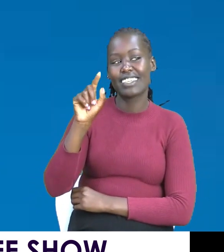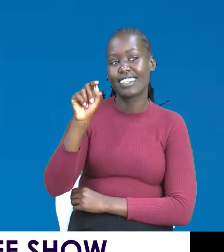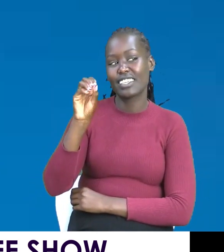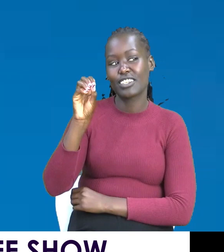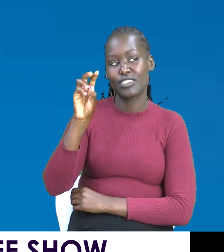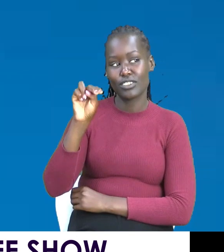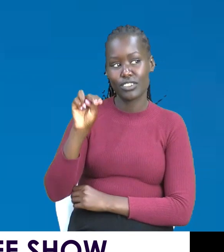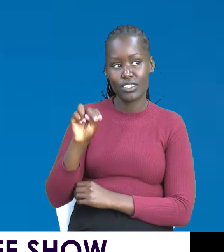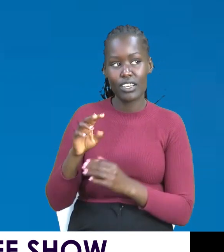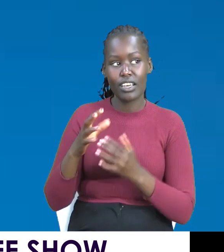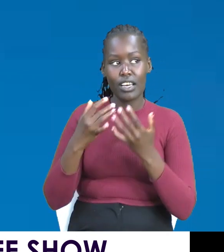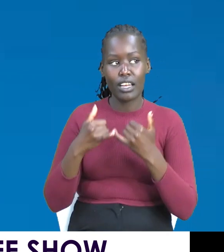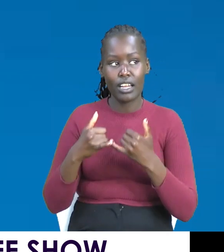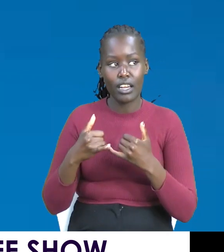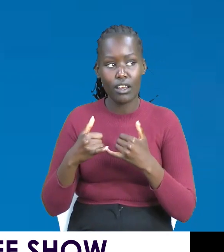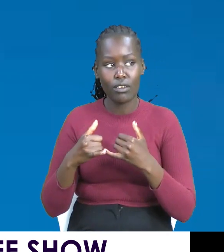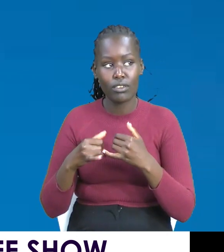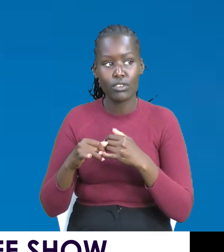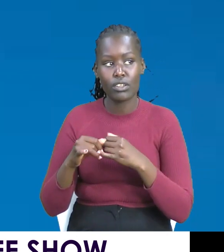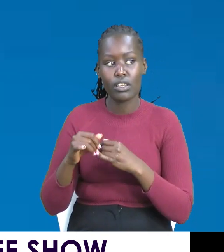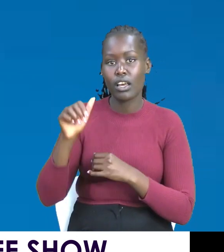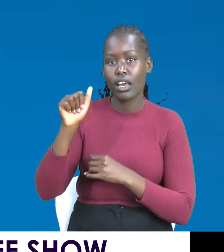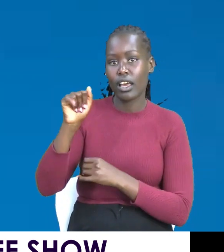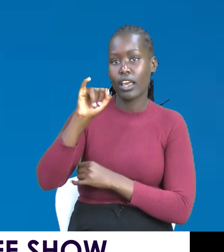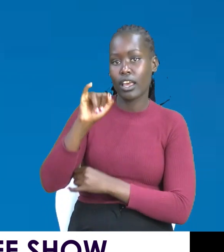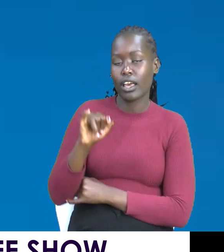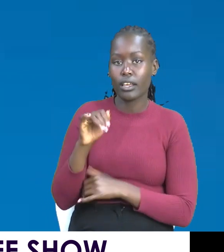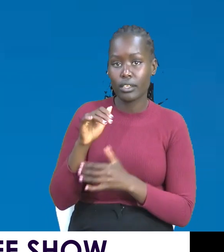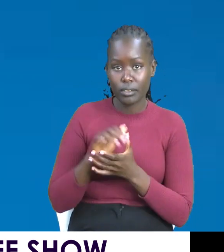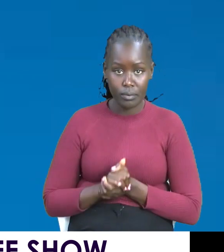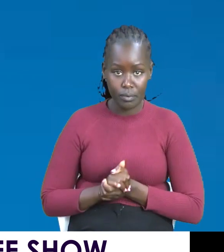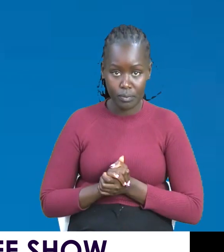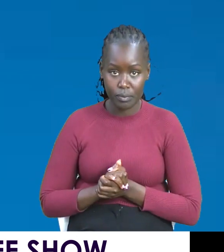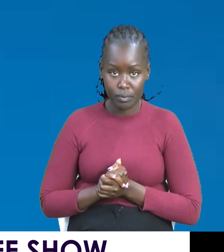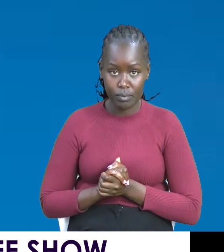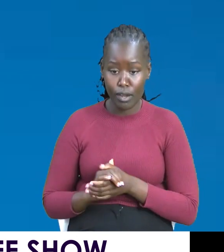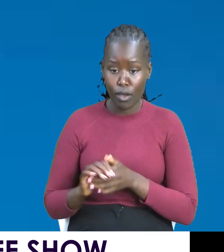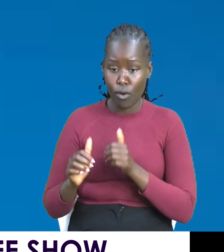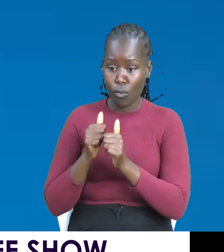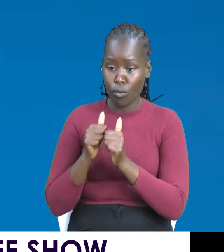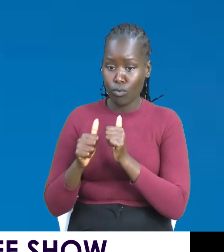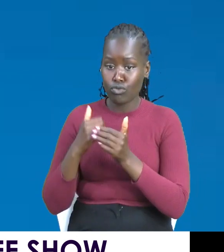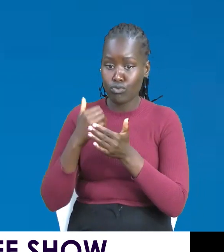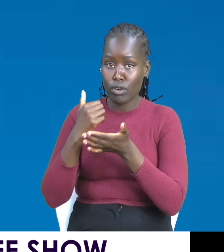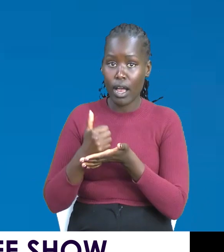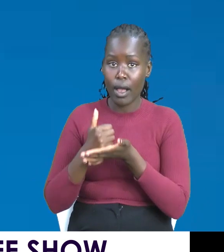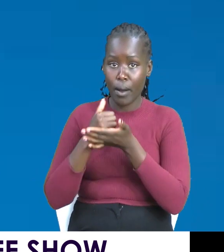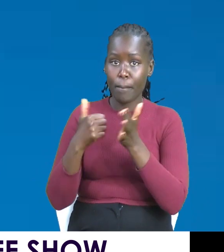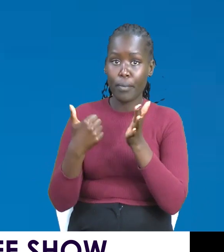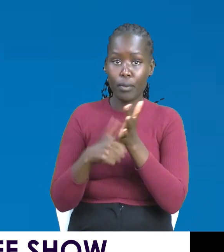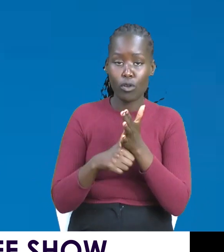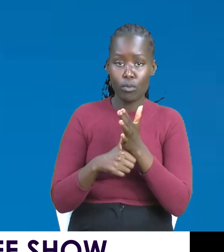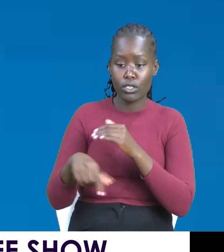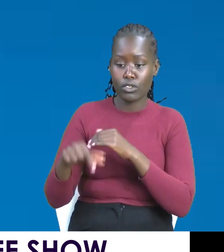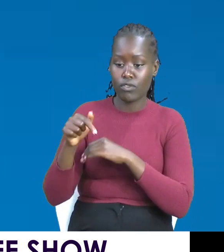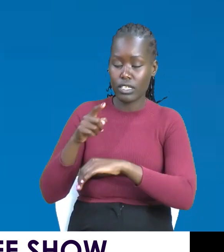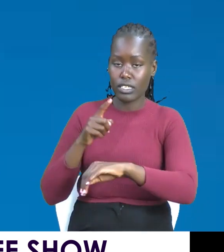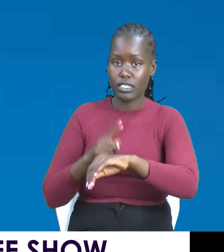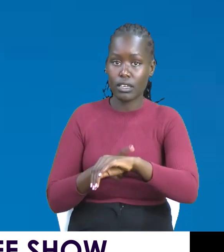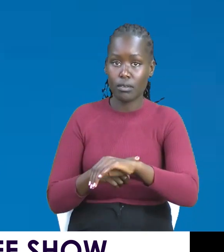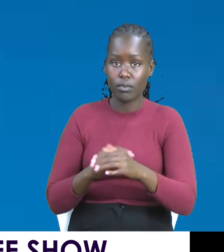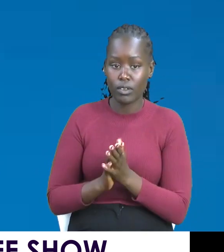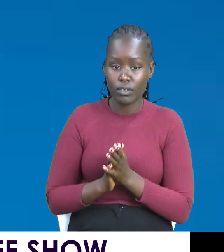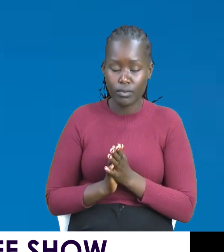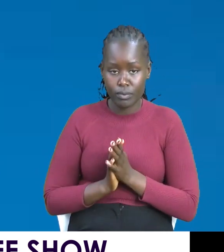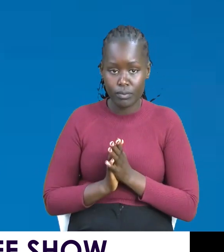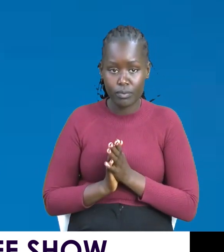artificial intelligence, and to come up with innovations that will deal with the problems of our moment.